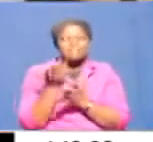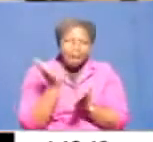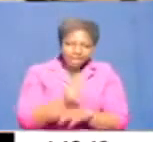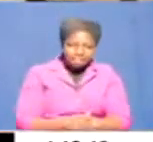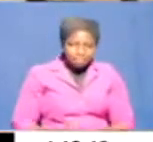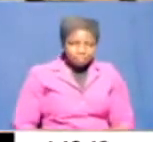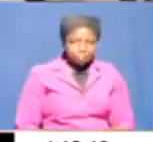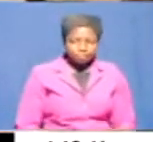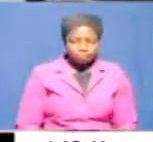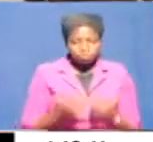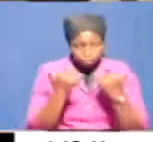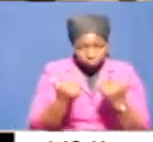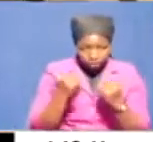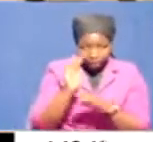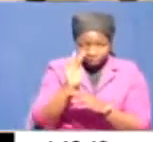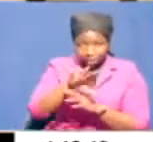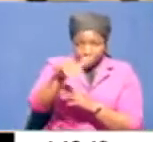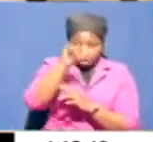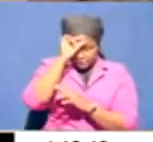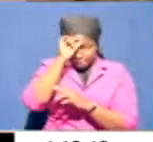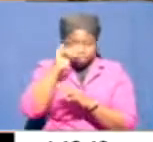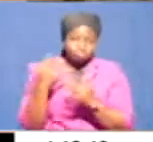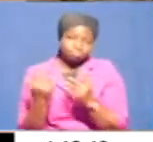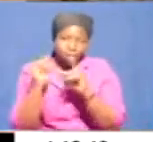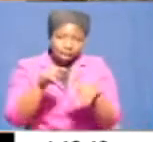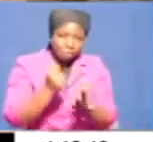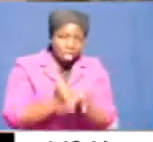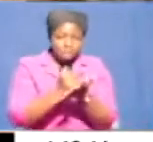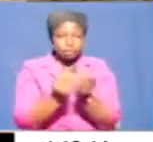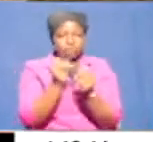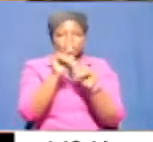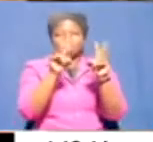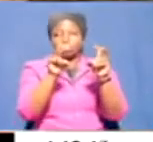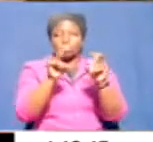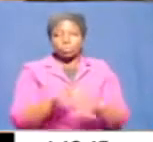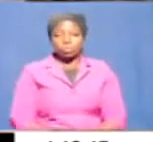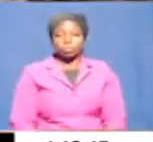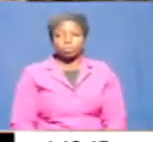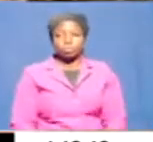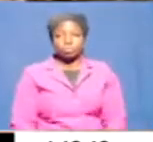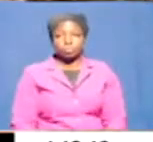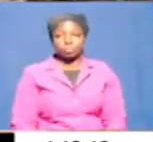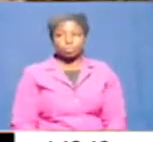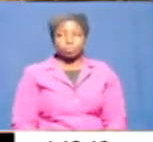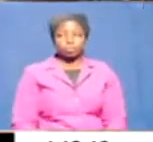are now calling upon the county government to intervene on the matter. Jacqueline Masharia for Lunchtime News.